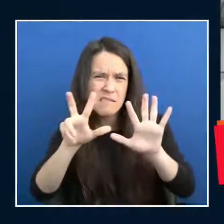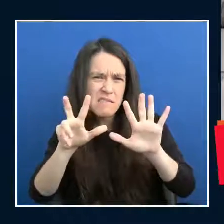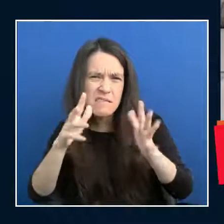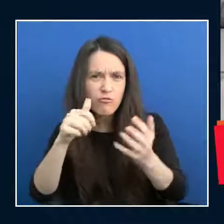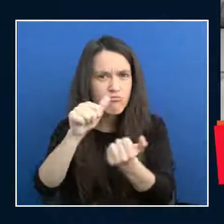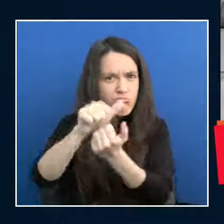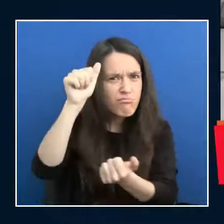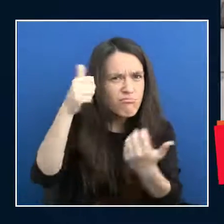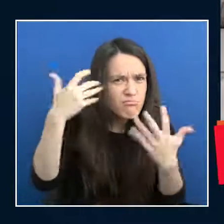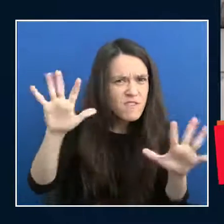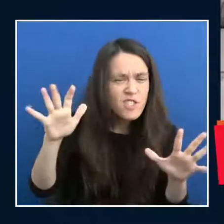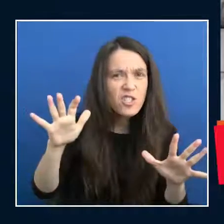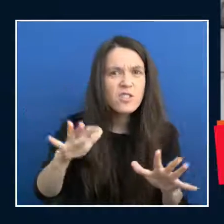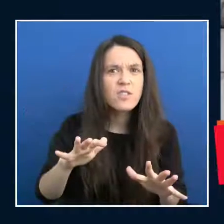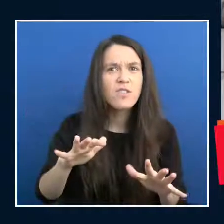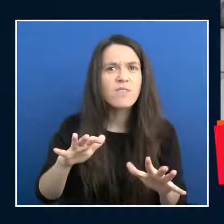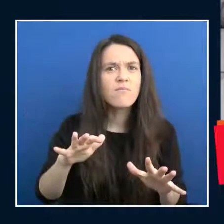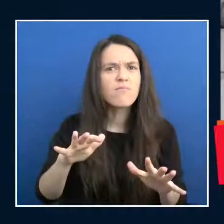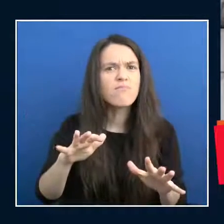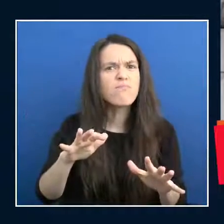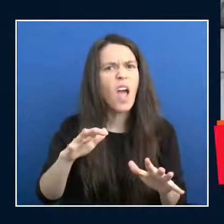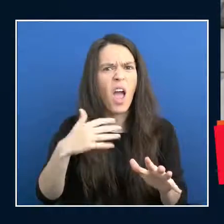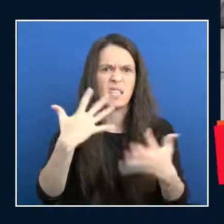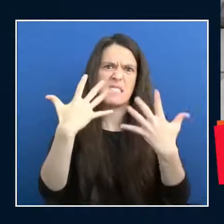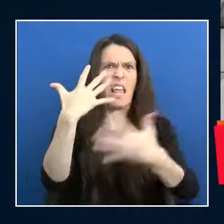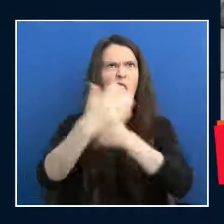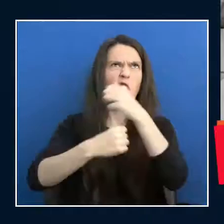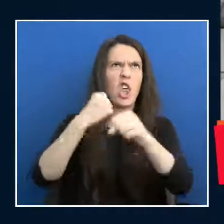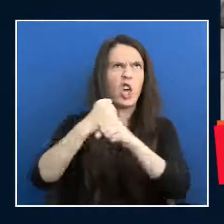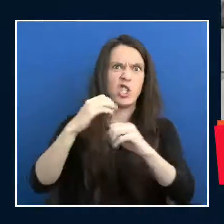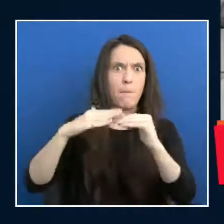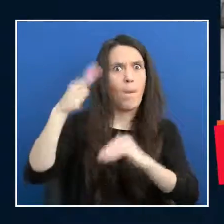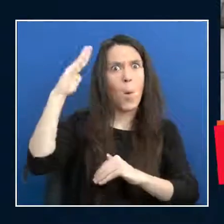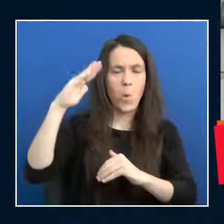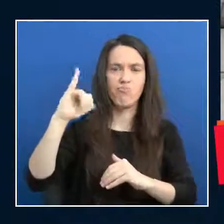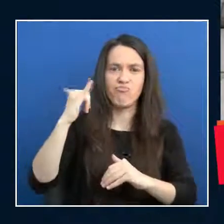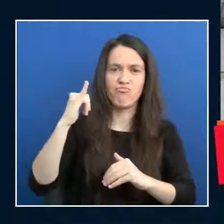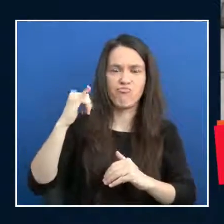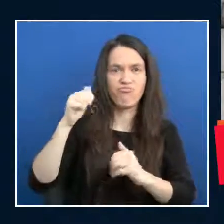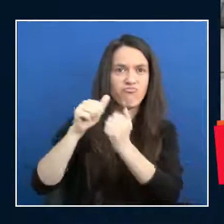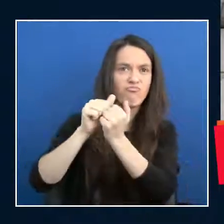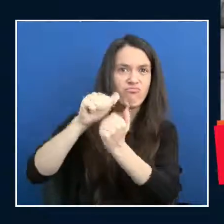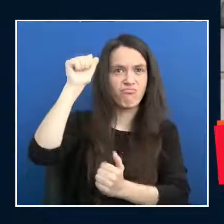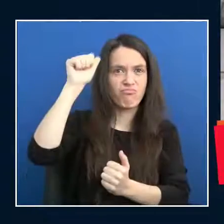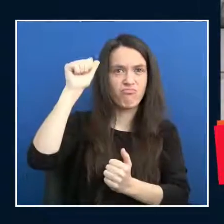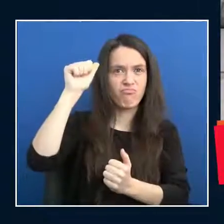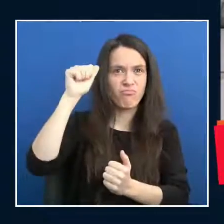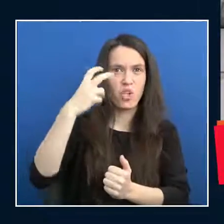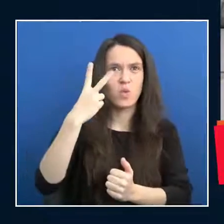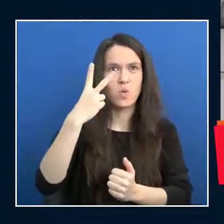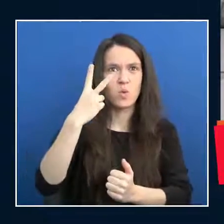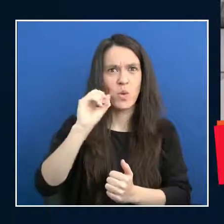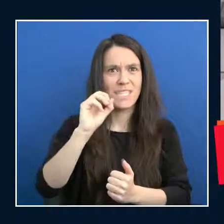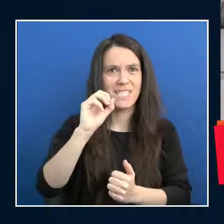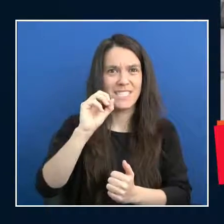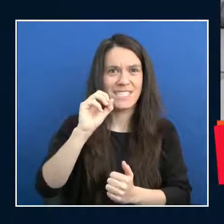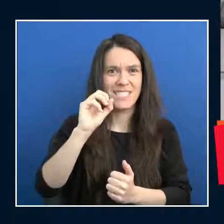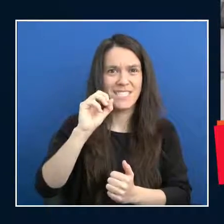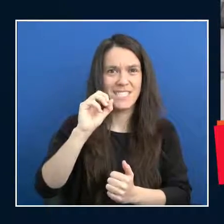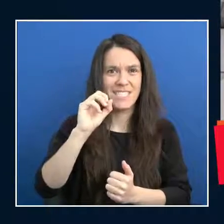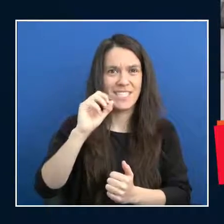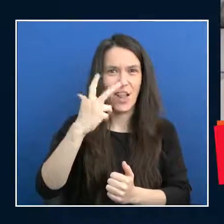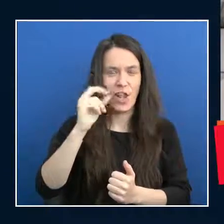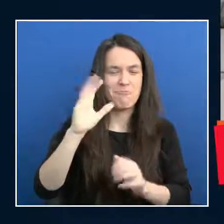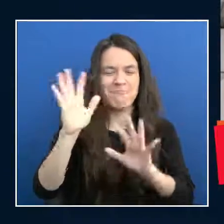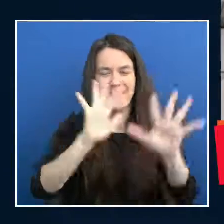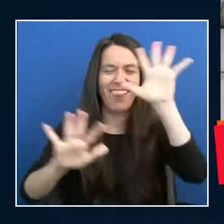Yeah, but more than 10 years now. Oh, okay. So more than 10 years. So not 2013. So